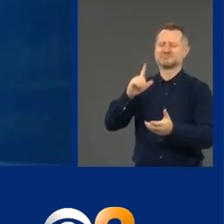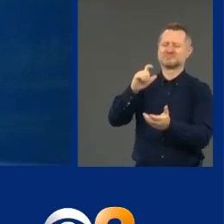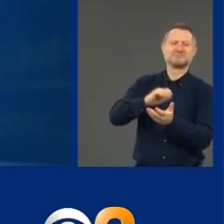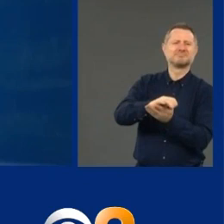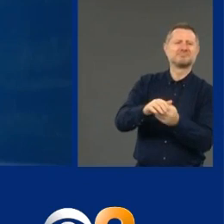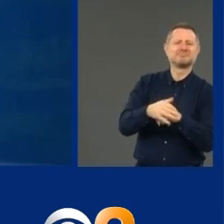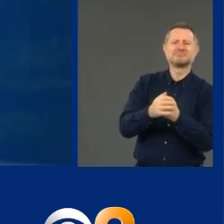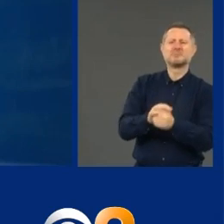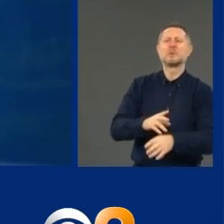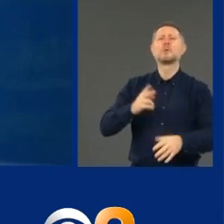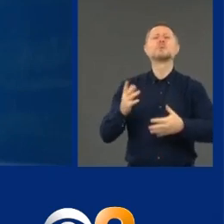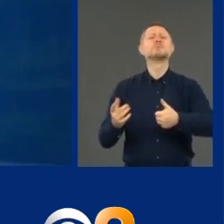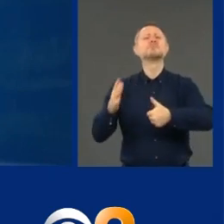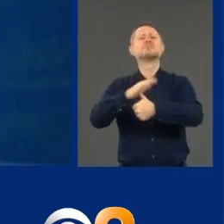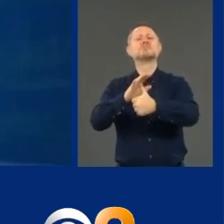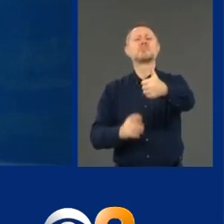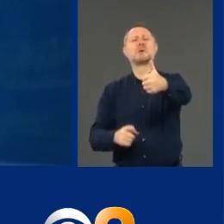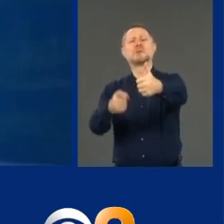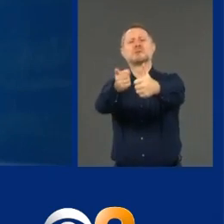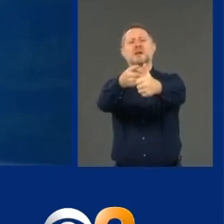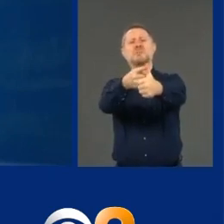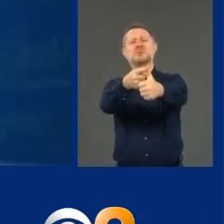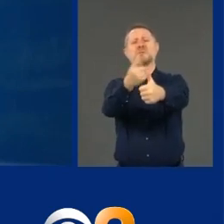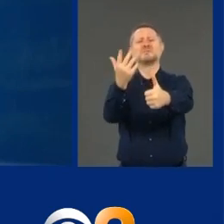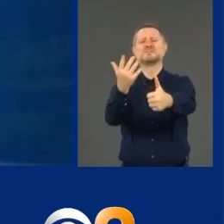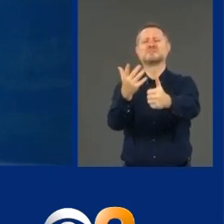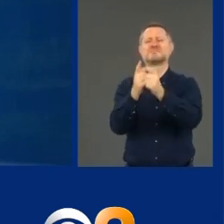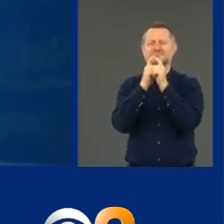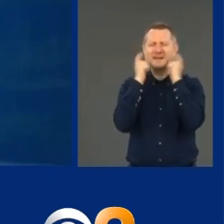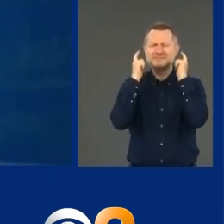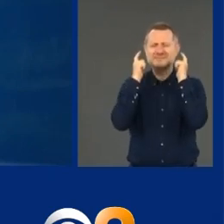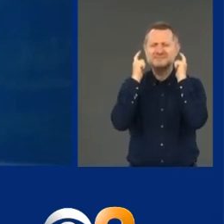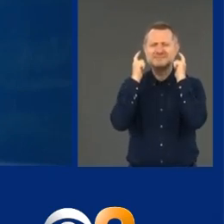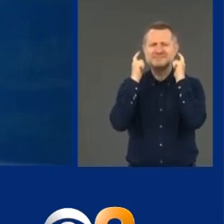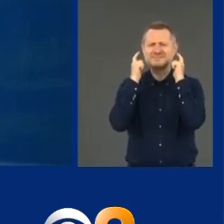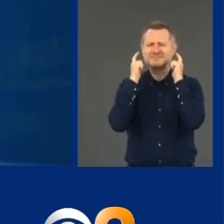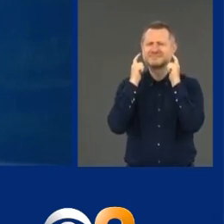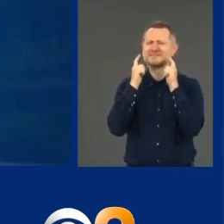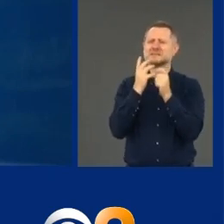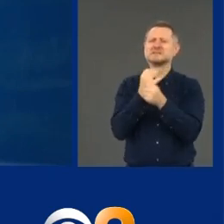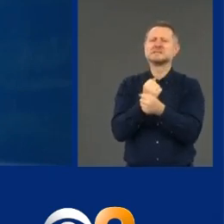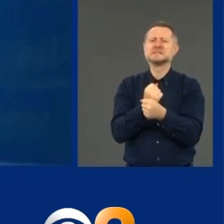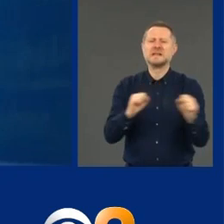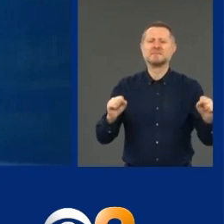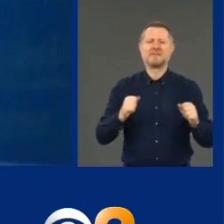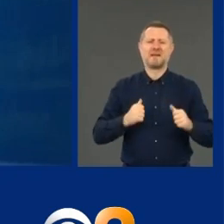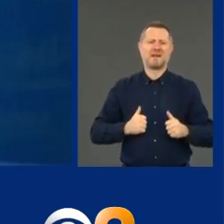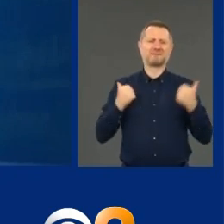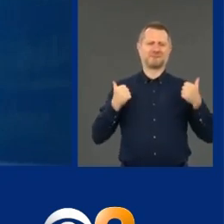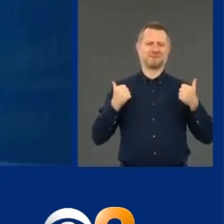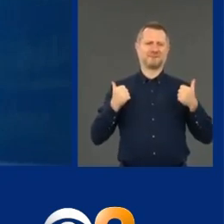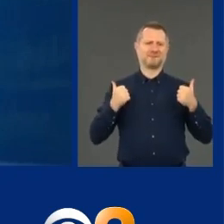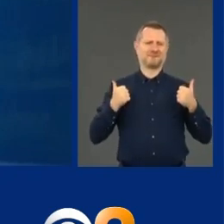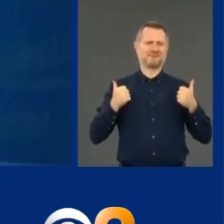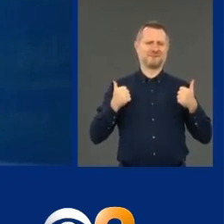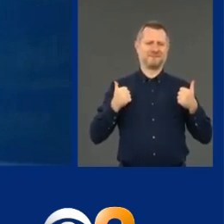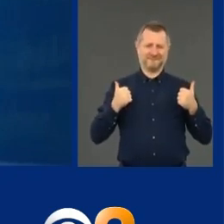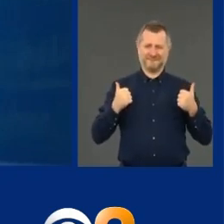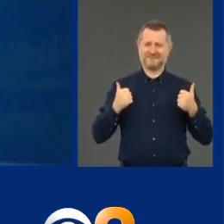all, wear a mask. I am telling you, those masks can save your life. Those masks